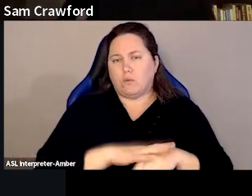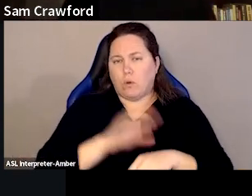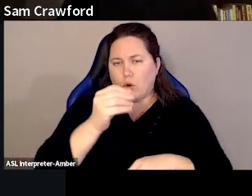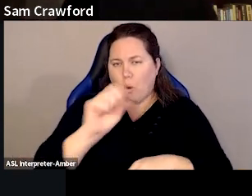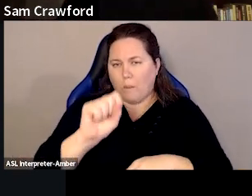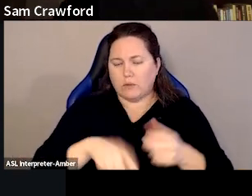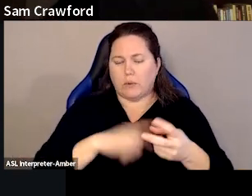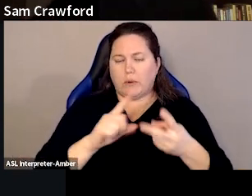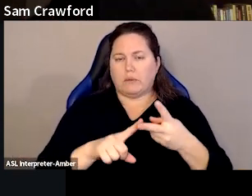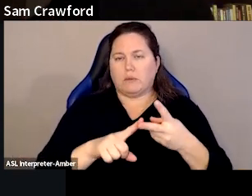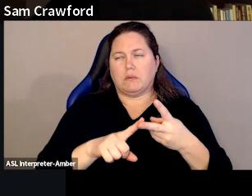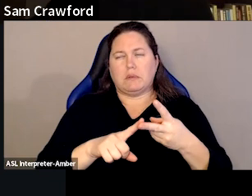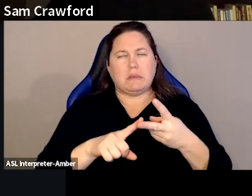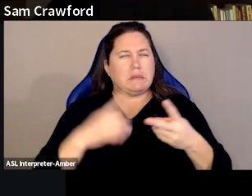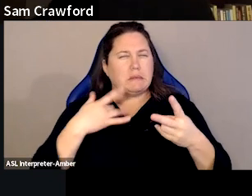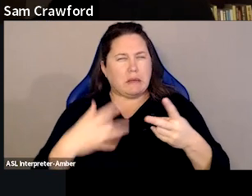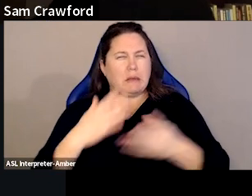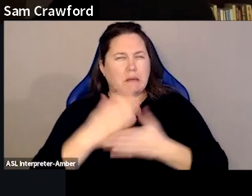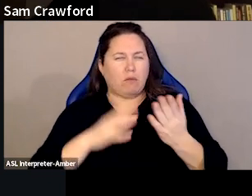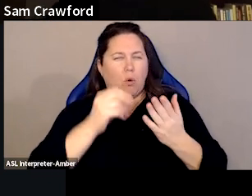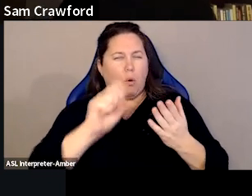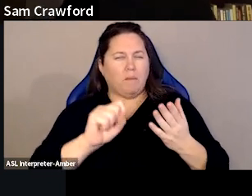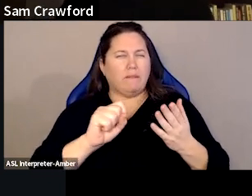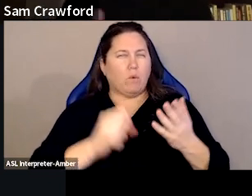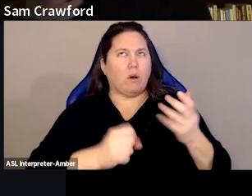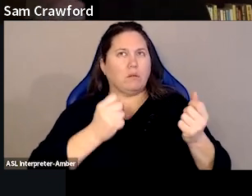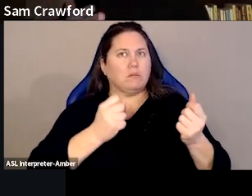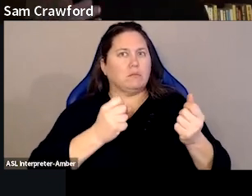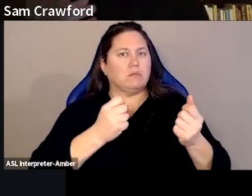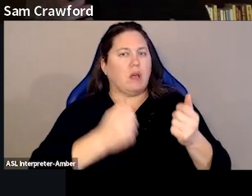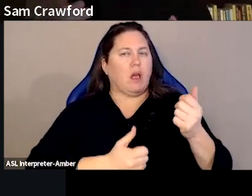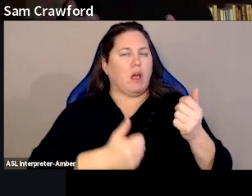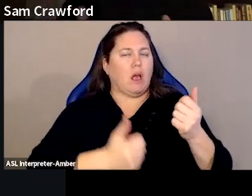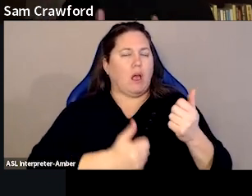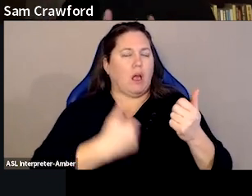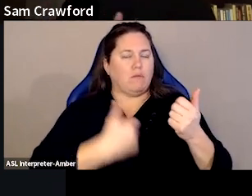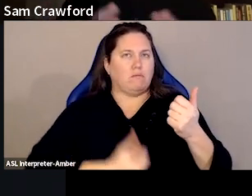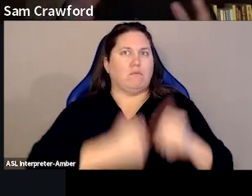had the lion's share of the internet. Now, the result of this race is that